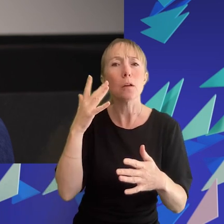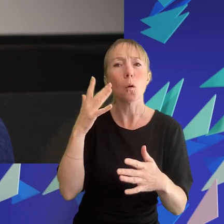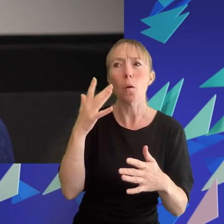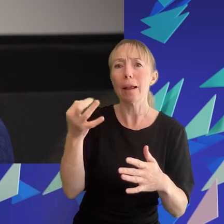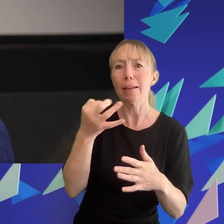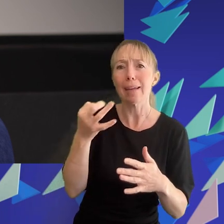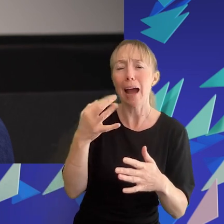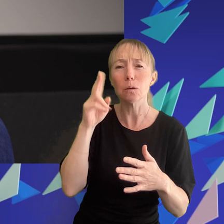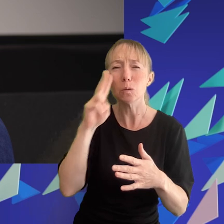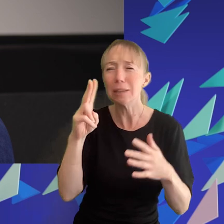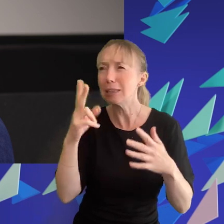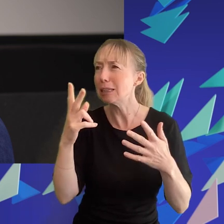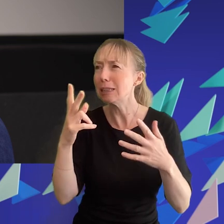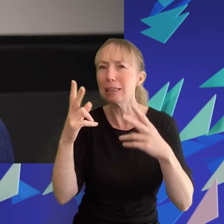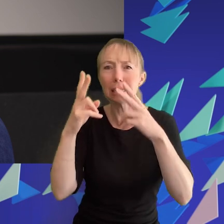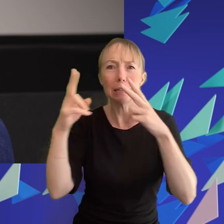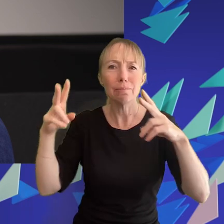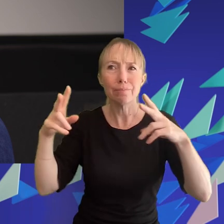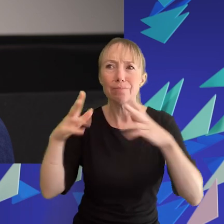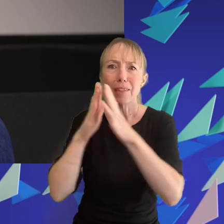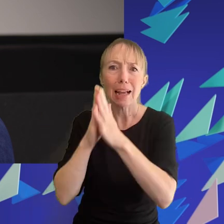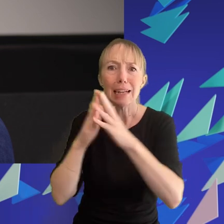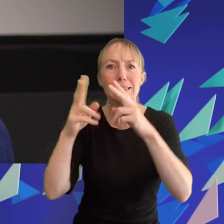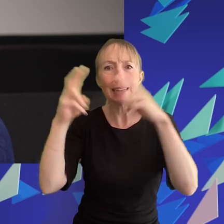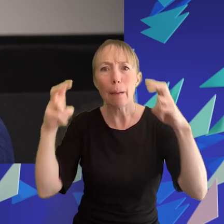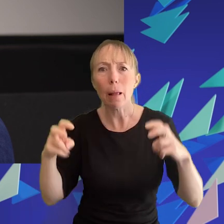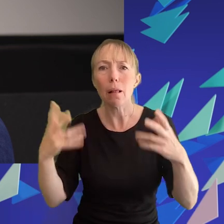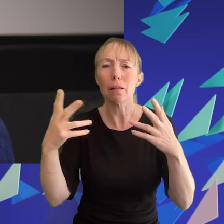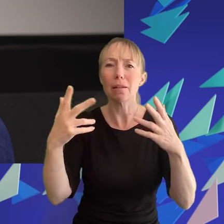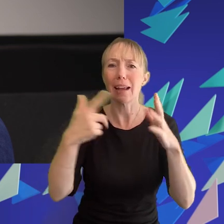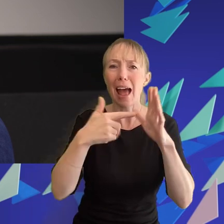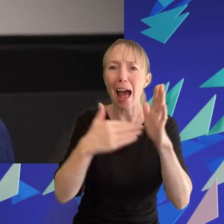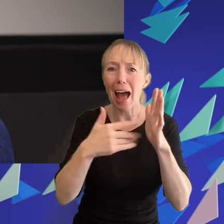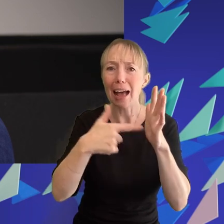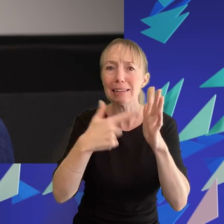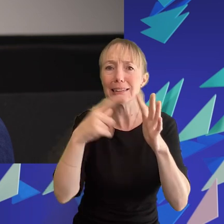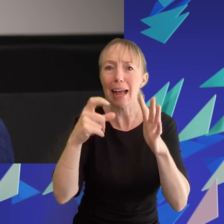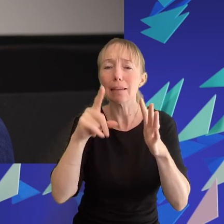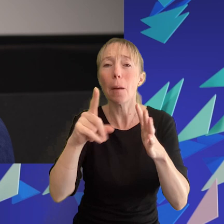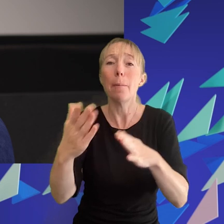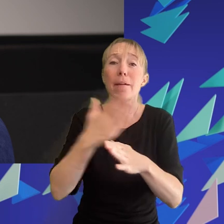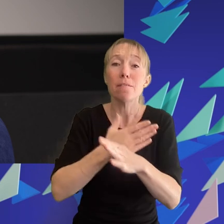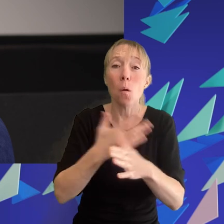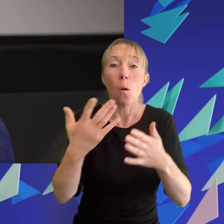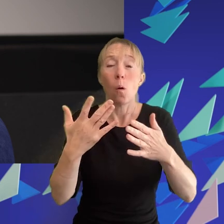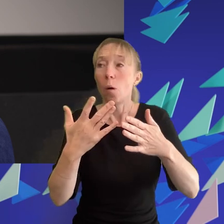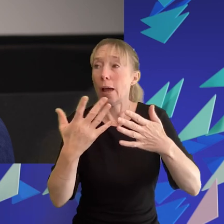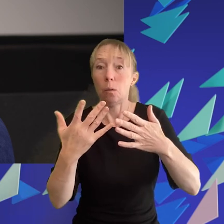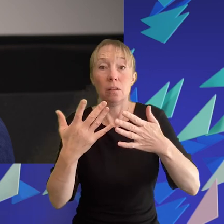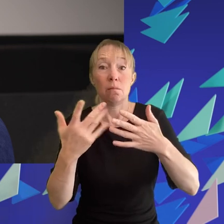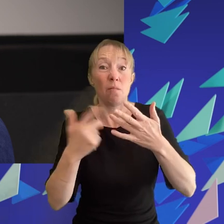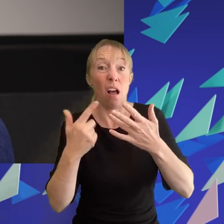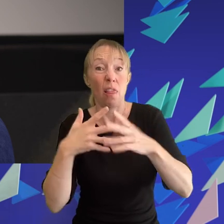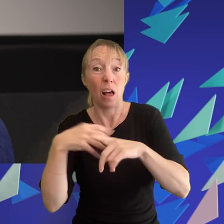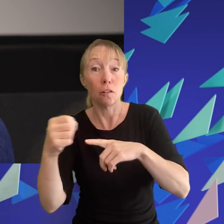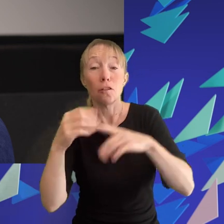Templo Mayor and you can see the Aztecs there. But before there was other cultures behind. And on top, you see the Spanish cathedral. So it's